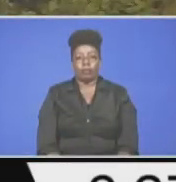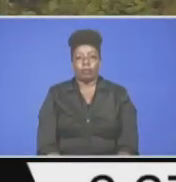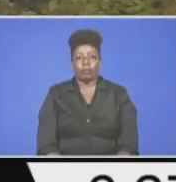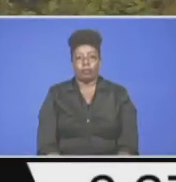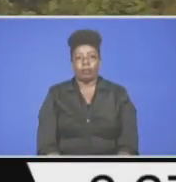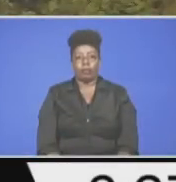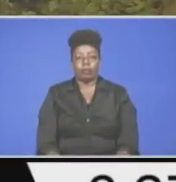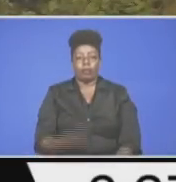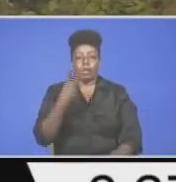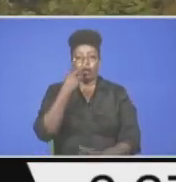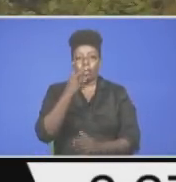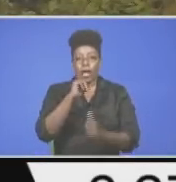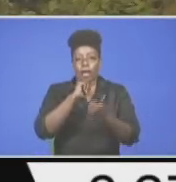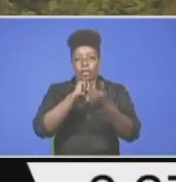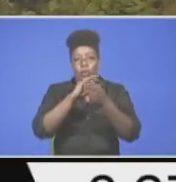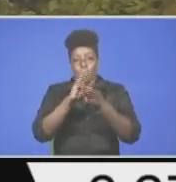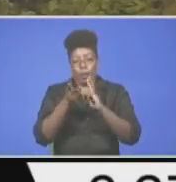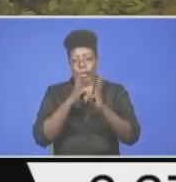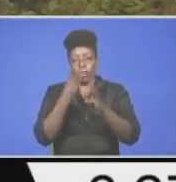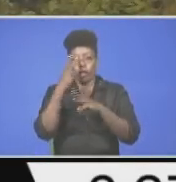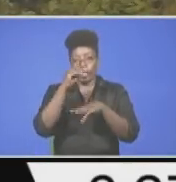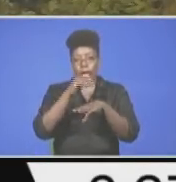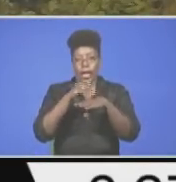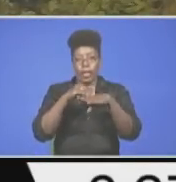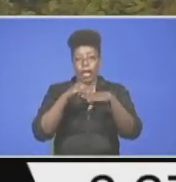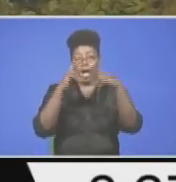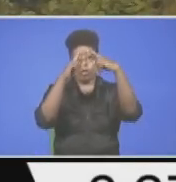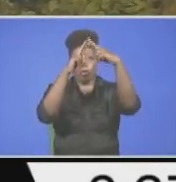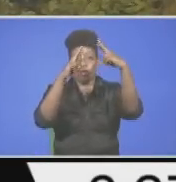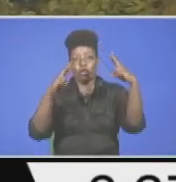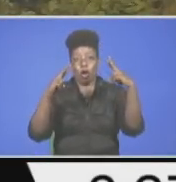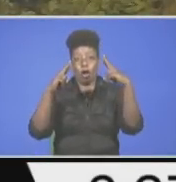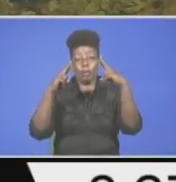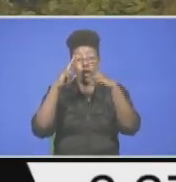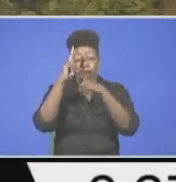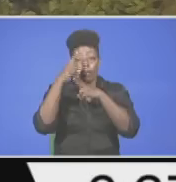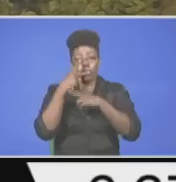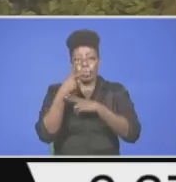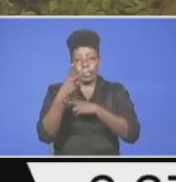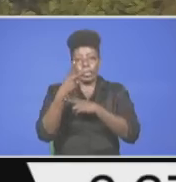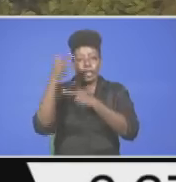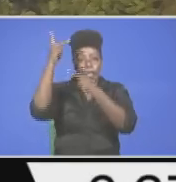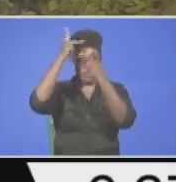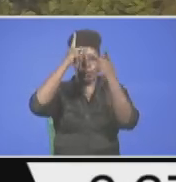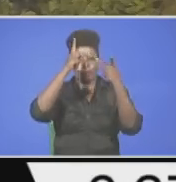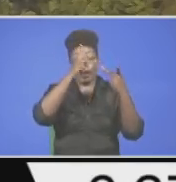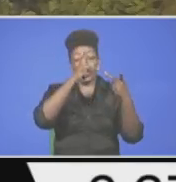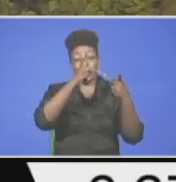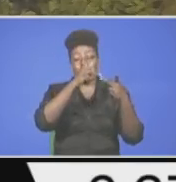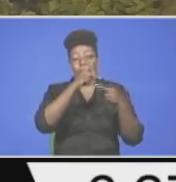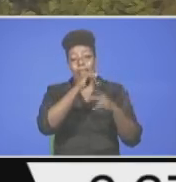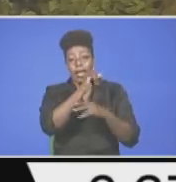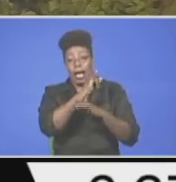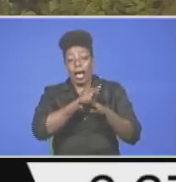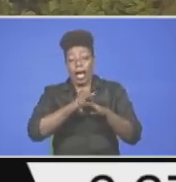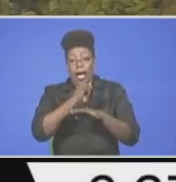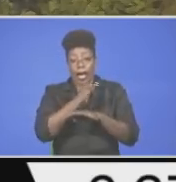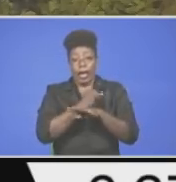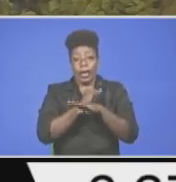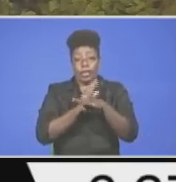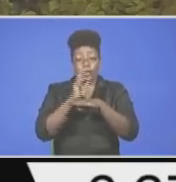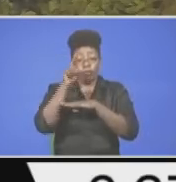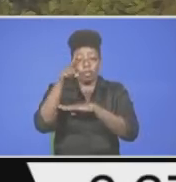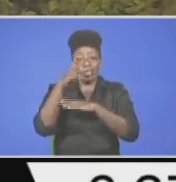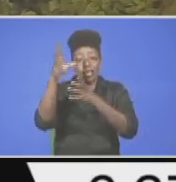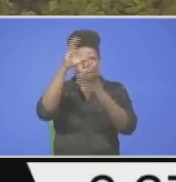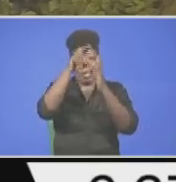In our first look at weather, we're taking a shot at our rooftop camera, and we can see the Paradise Island Bridge there, and there's still some cloudiness hanging around after